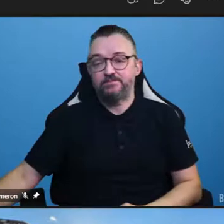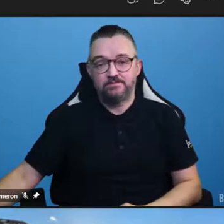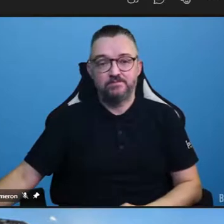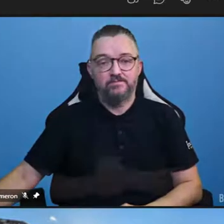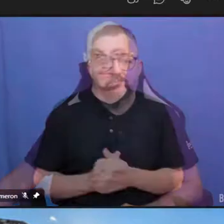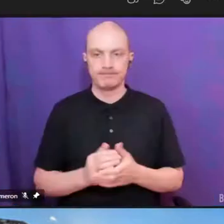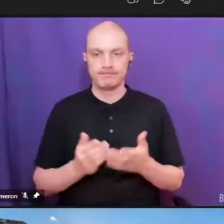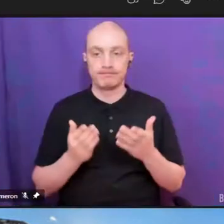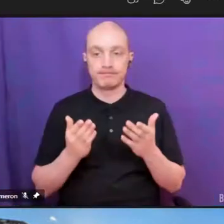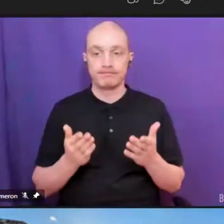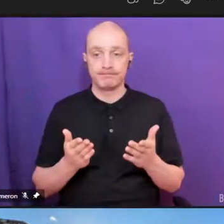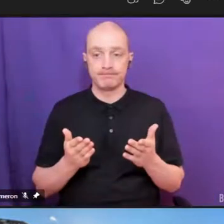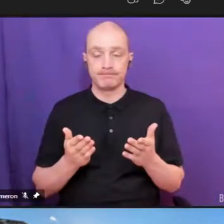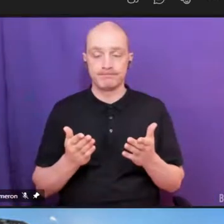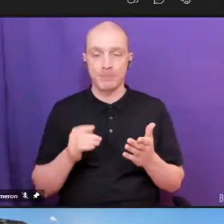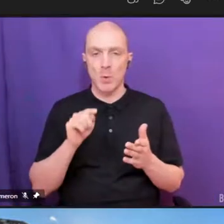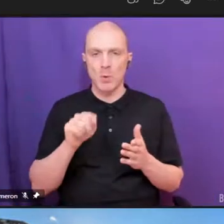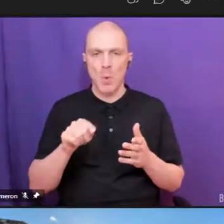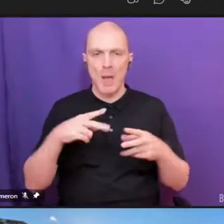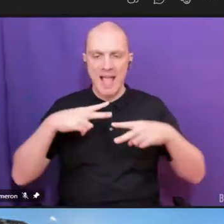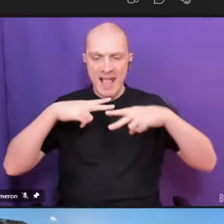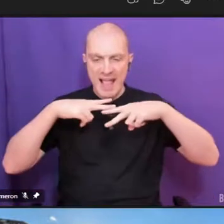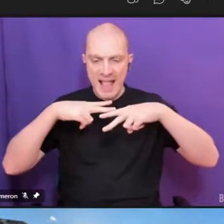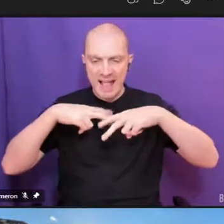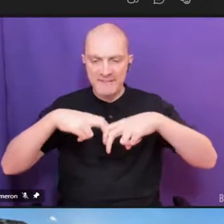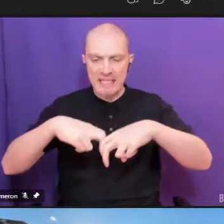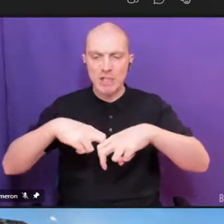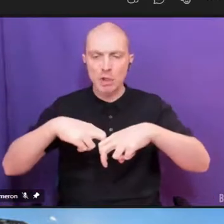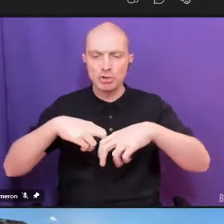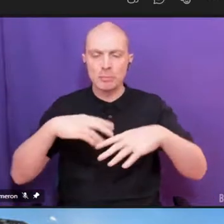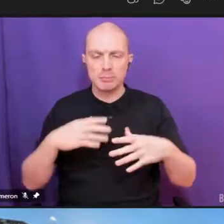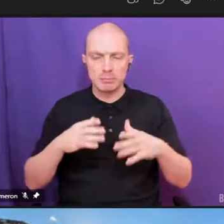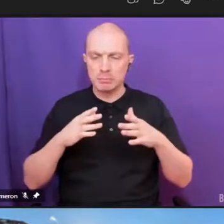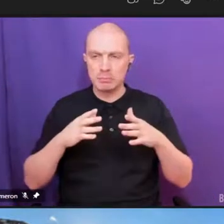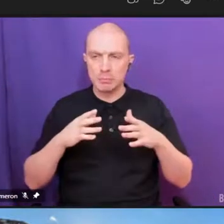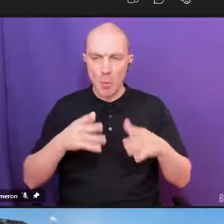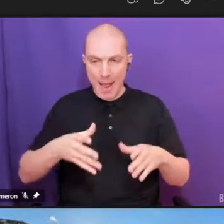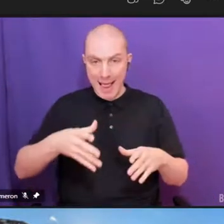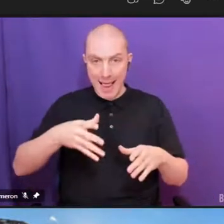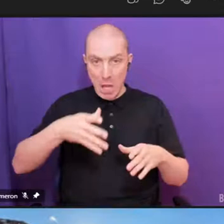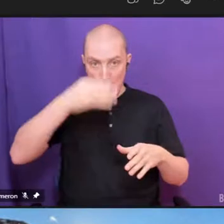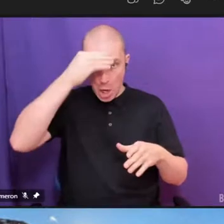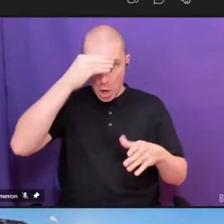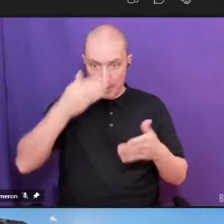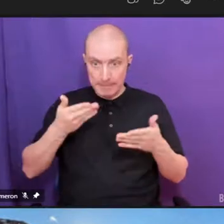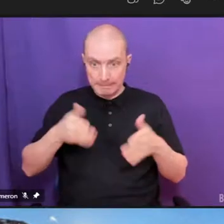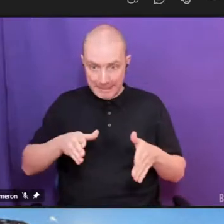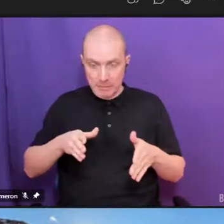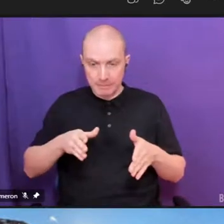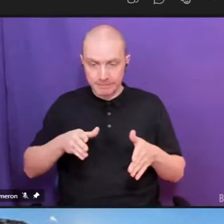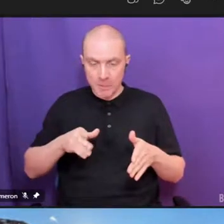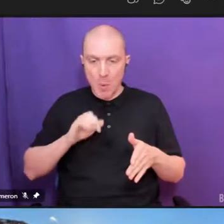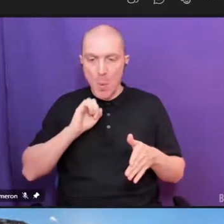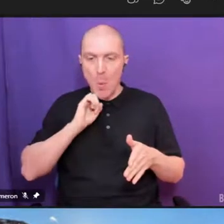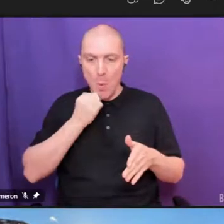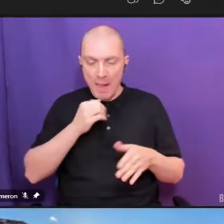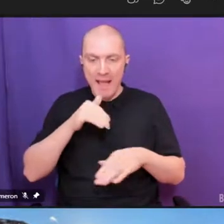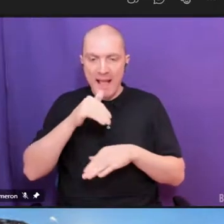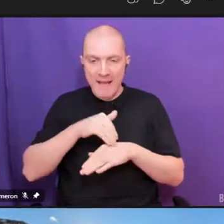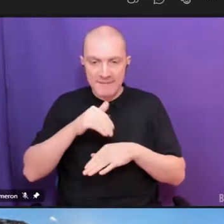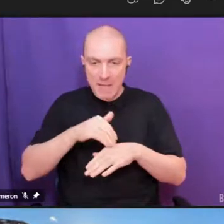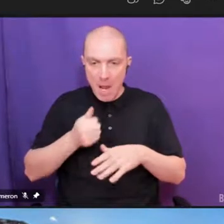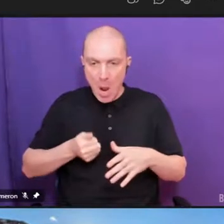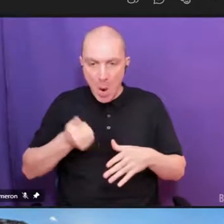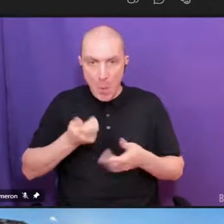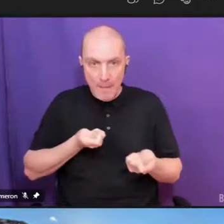these lessons to South Lanarkshire Council. So we're noting there that the fraud risks have heightened across key financial business processes, and now